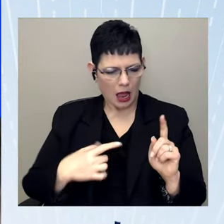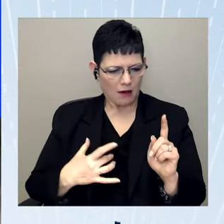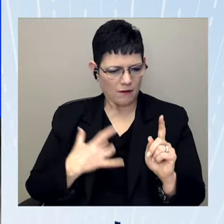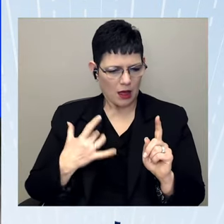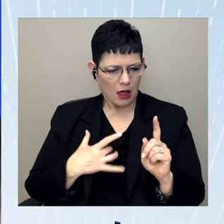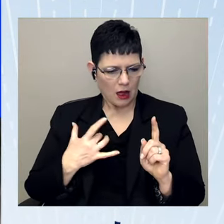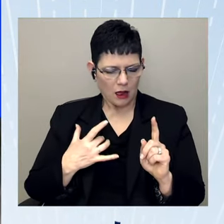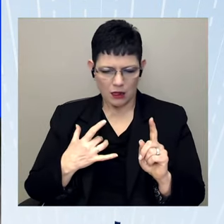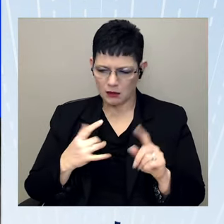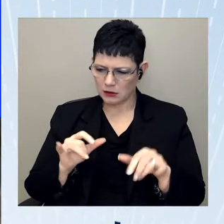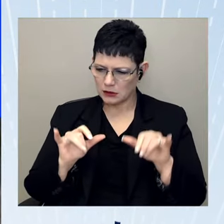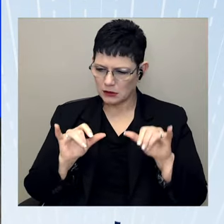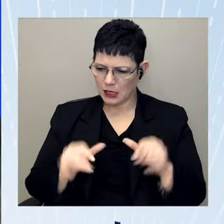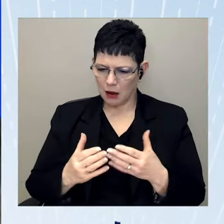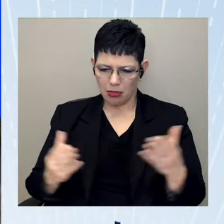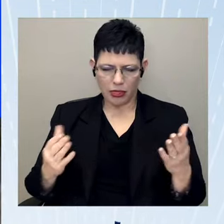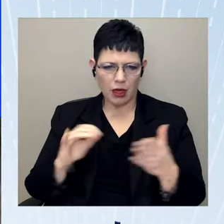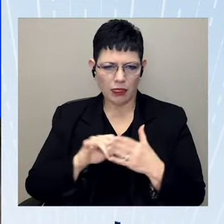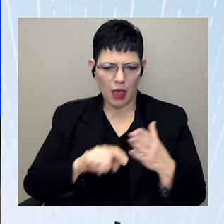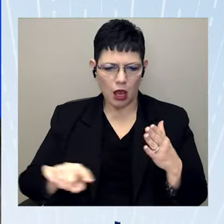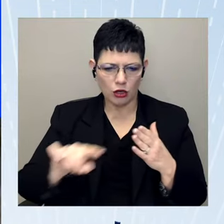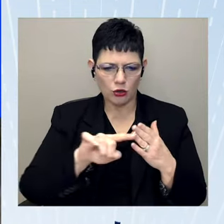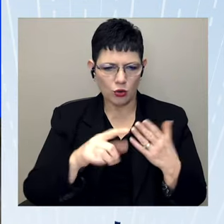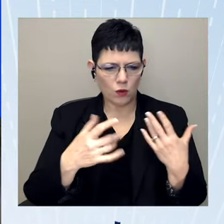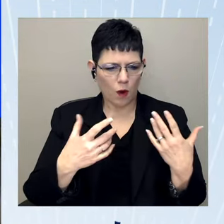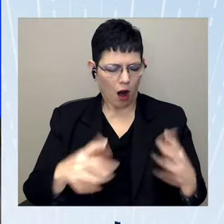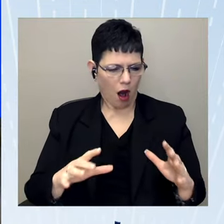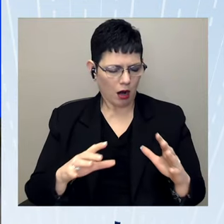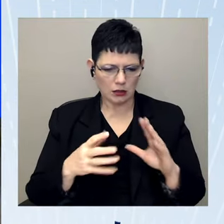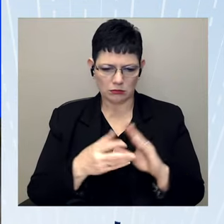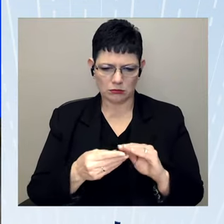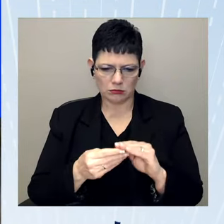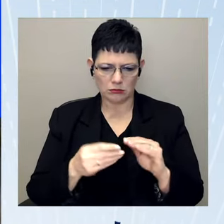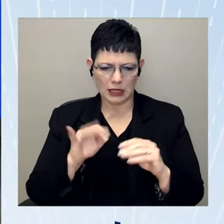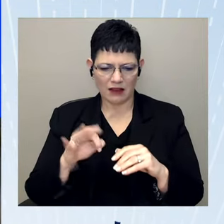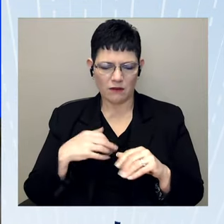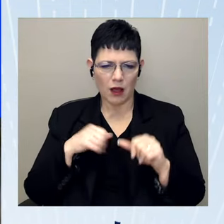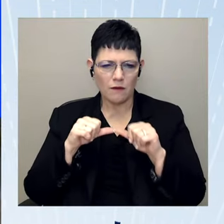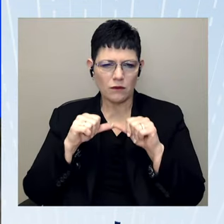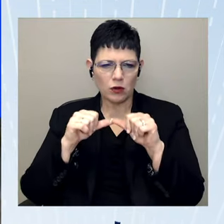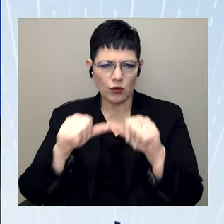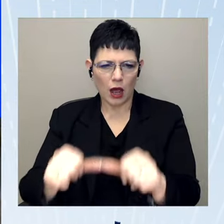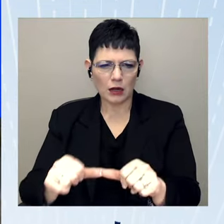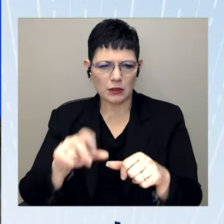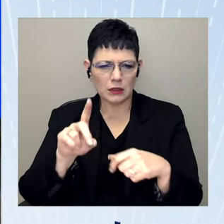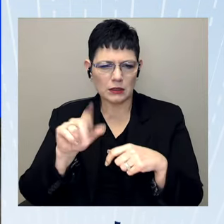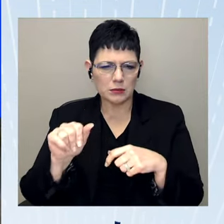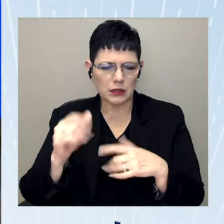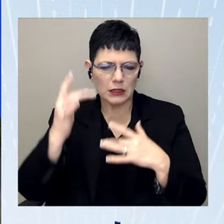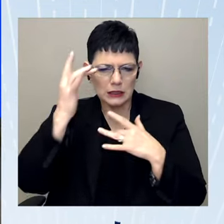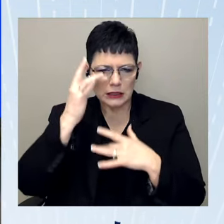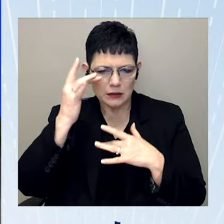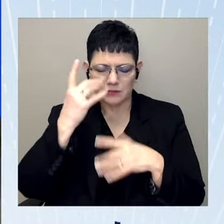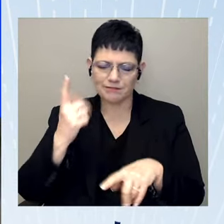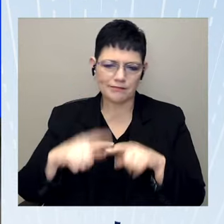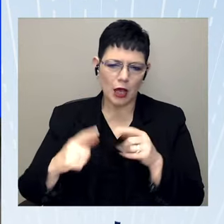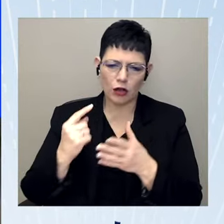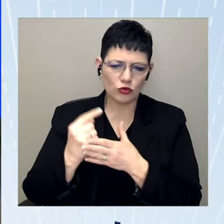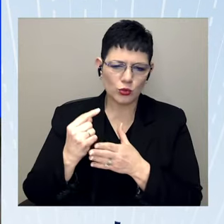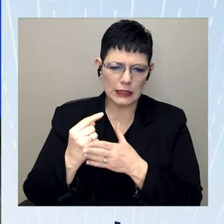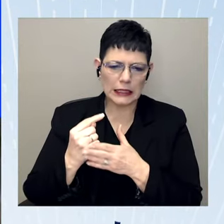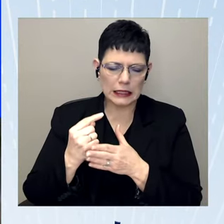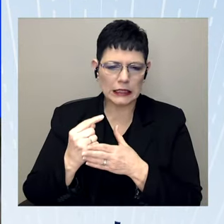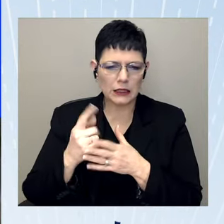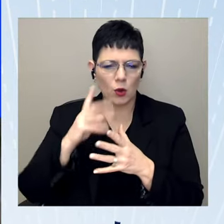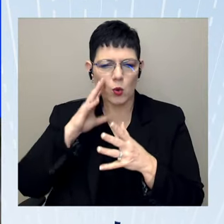things many of you have felt when your loved one was diagnosed with a chronic, debilitating, untreatable disease. I felt a state